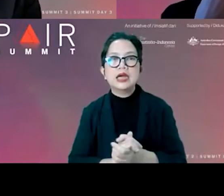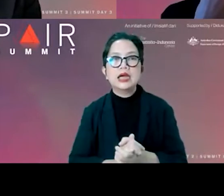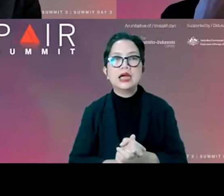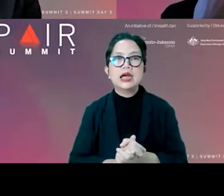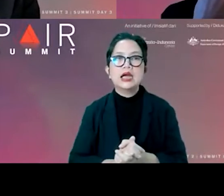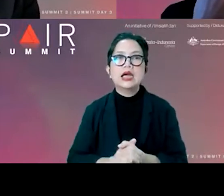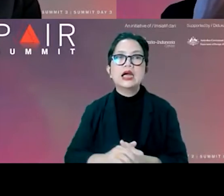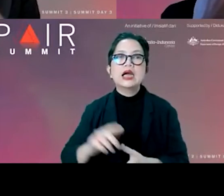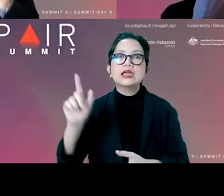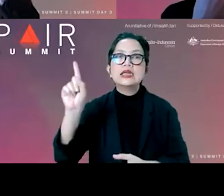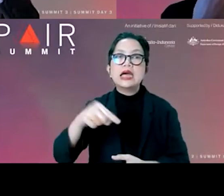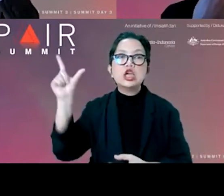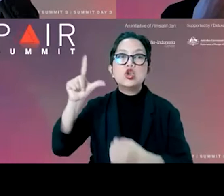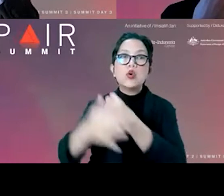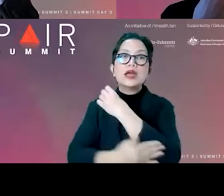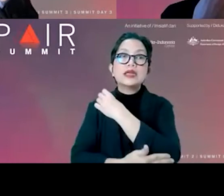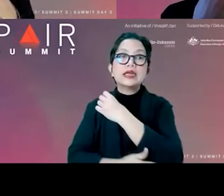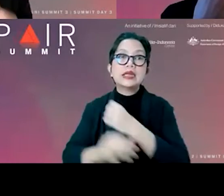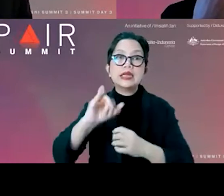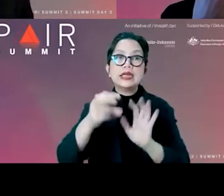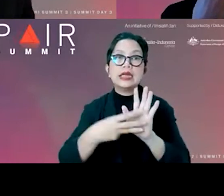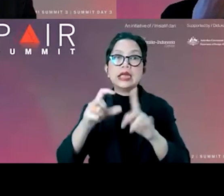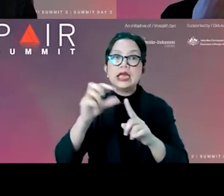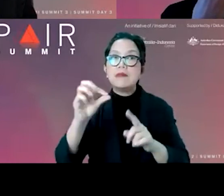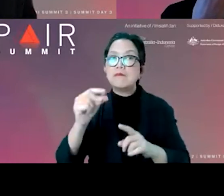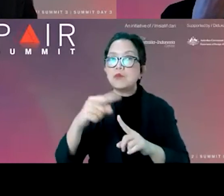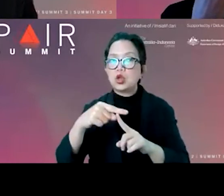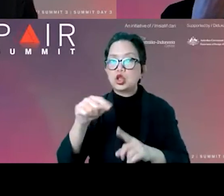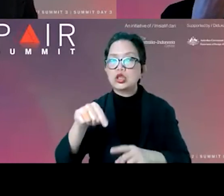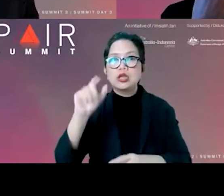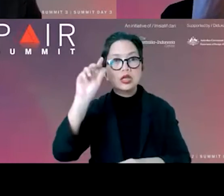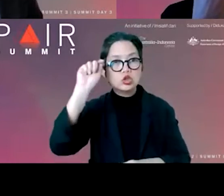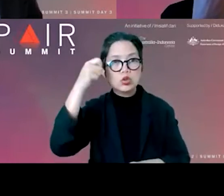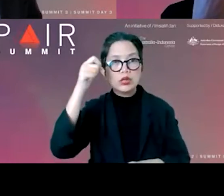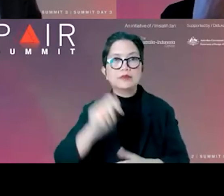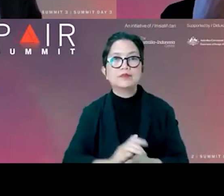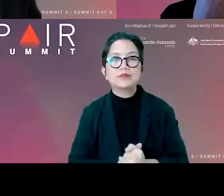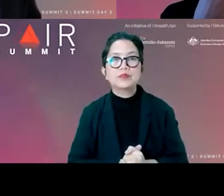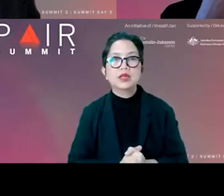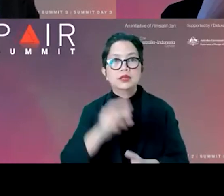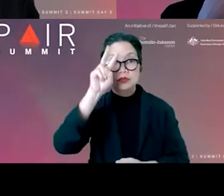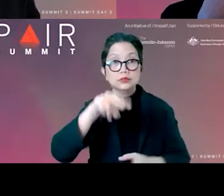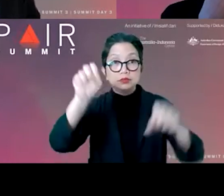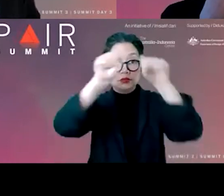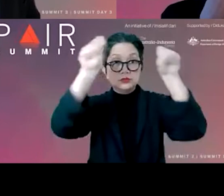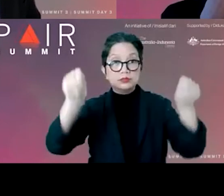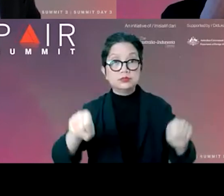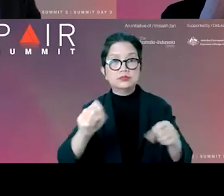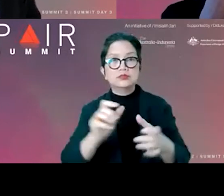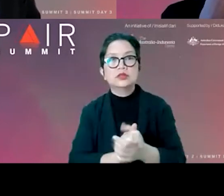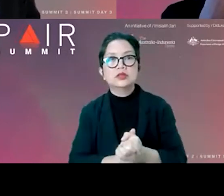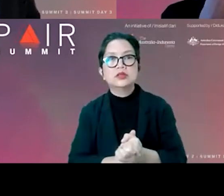computationally optimization is model is, as said by Pierre, is very large and